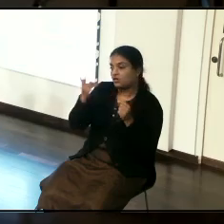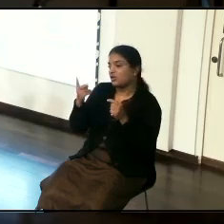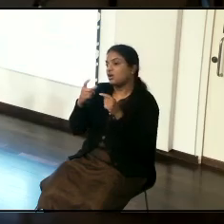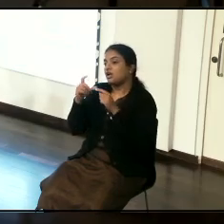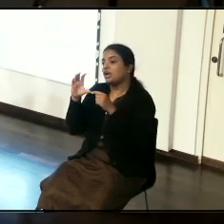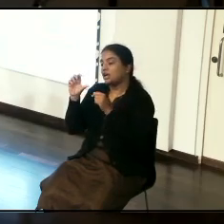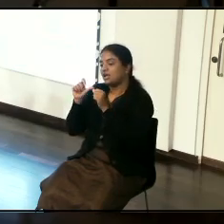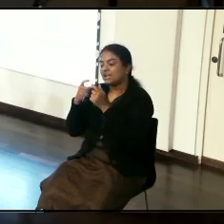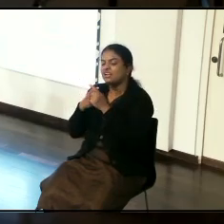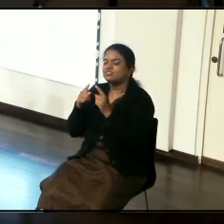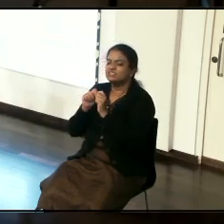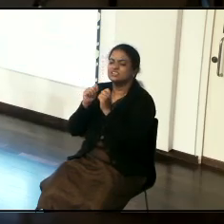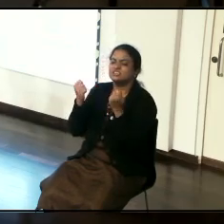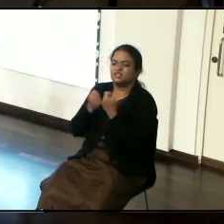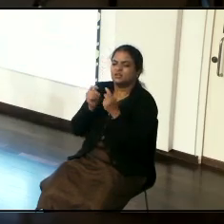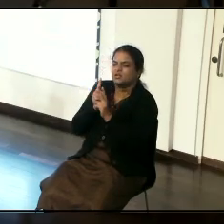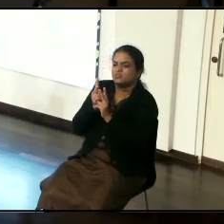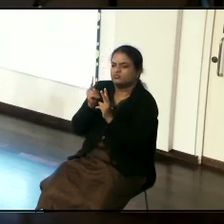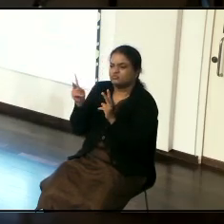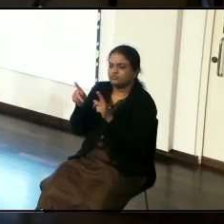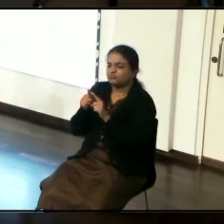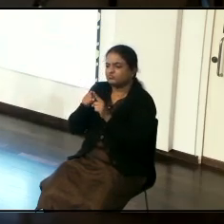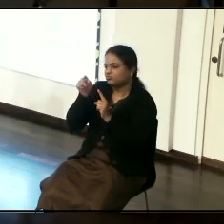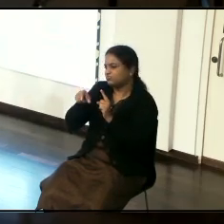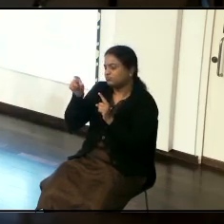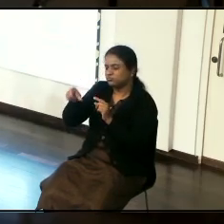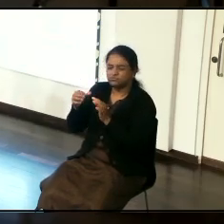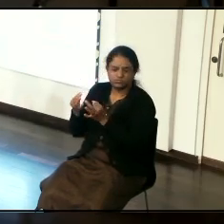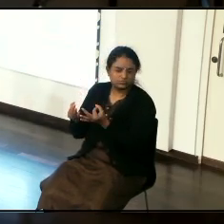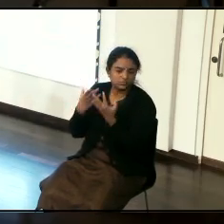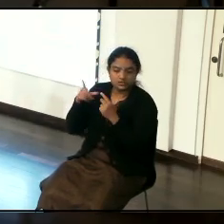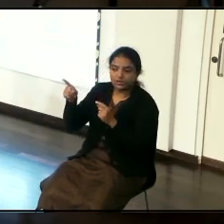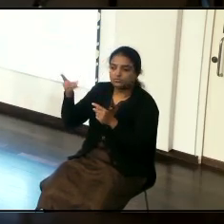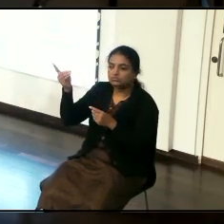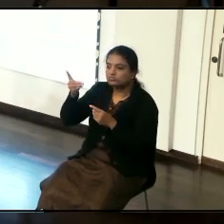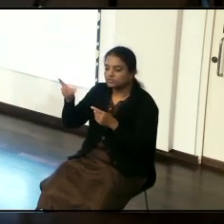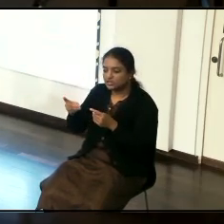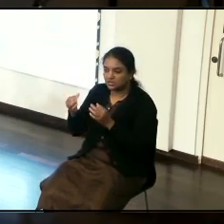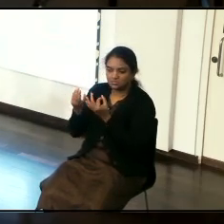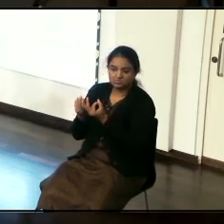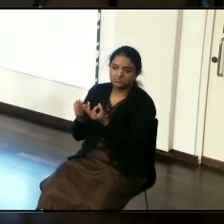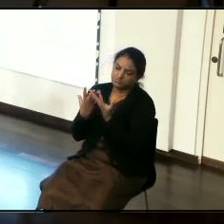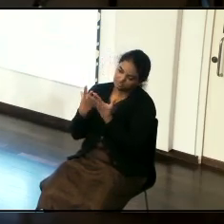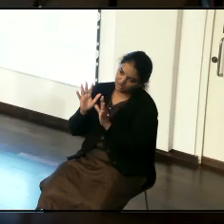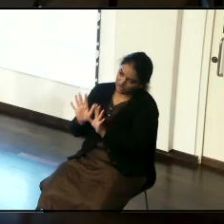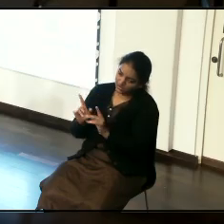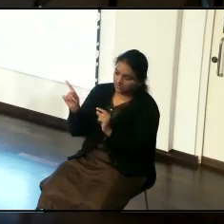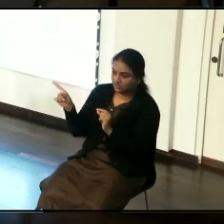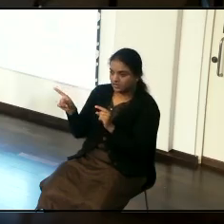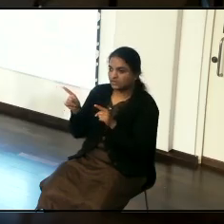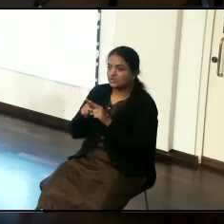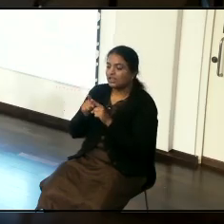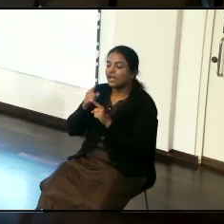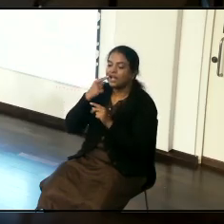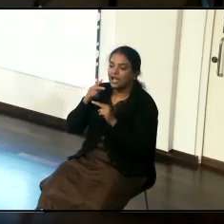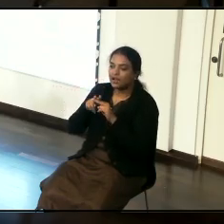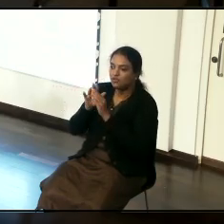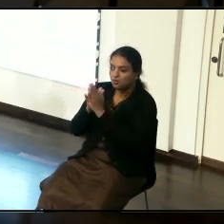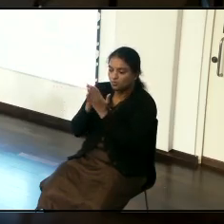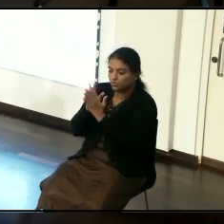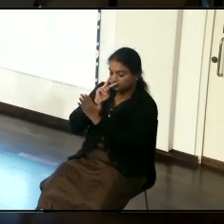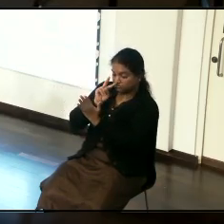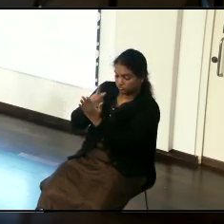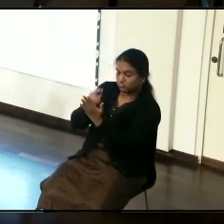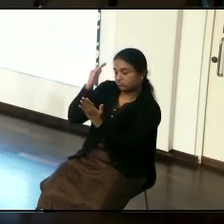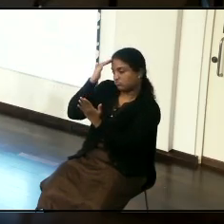other team members, I'm sure, jumped in. But they're excellent designers. And you'll see it when you look at the